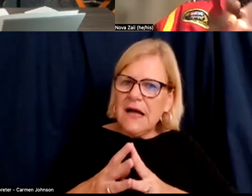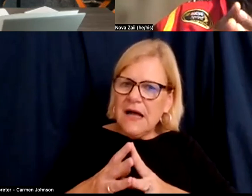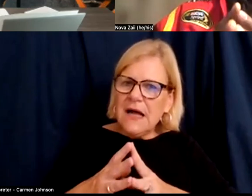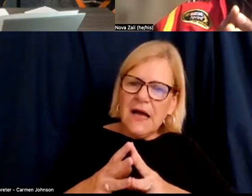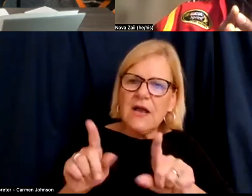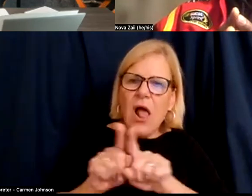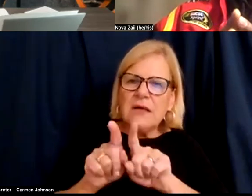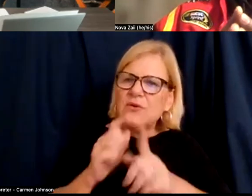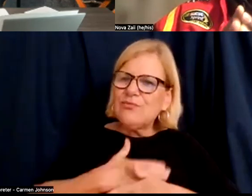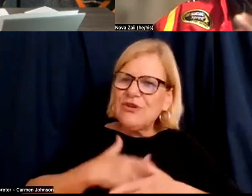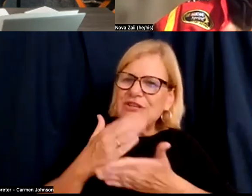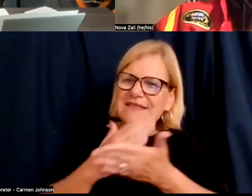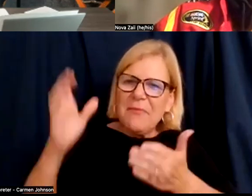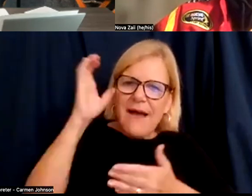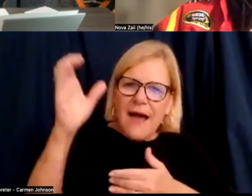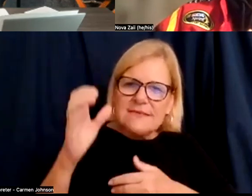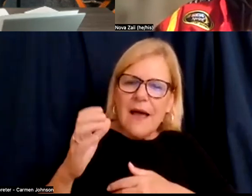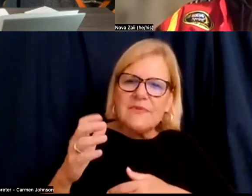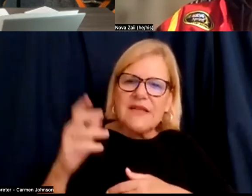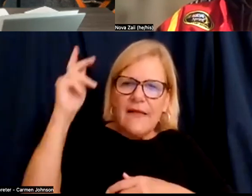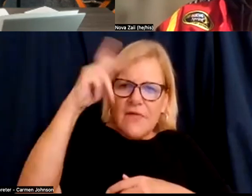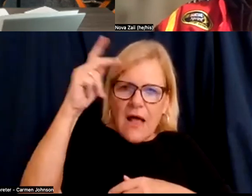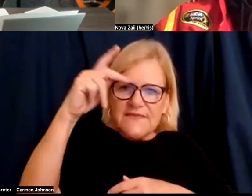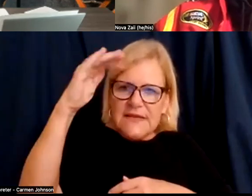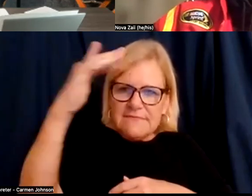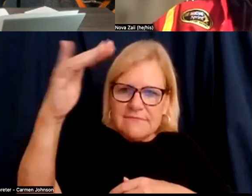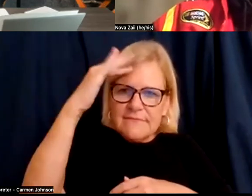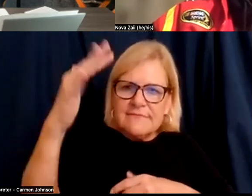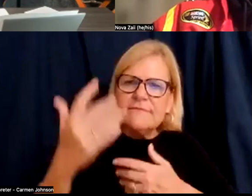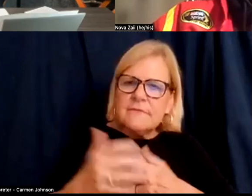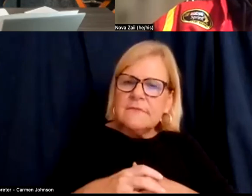also appreciate some of the concepts and the philosophies that